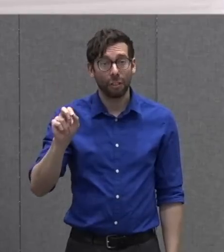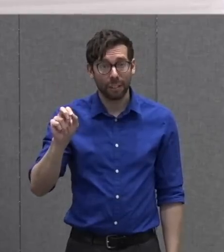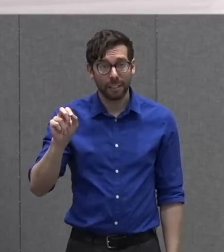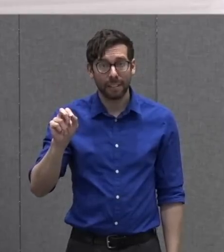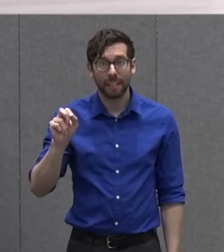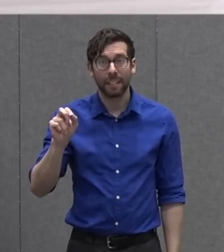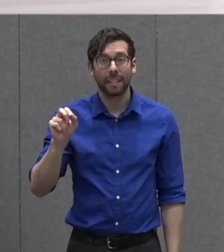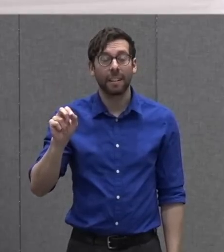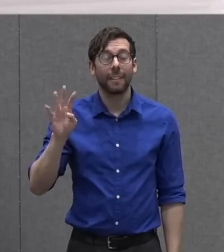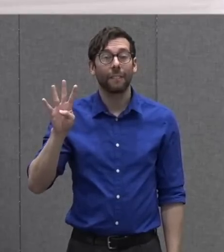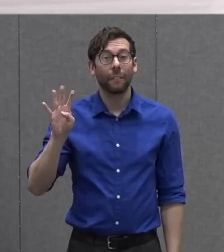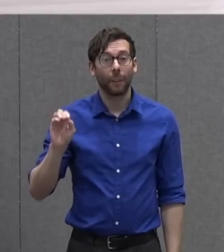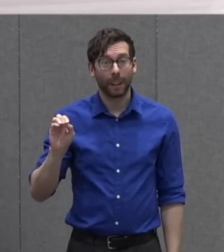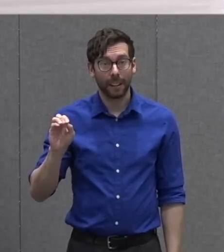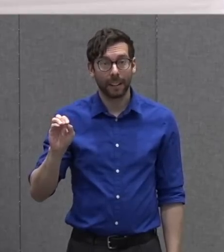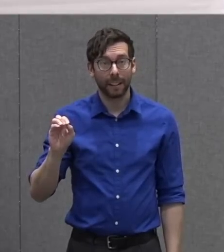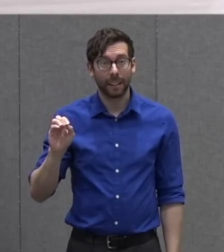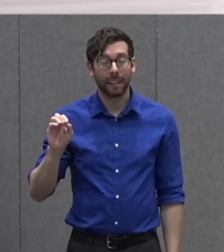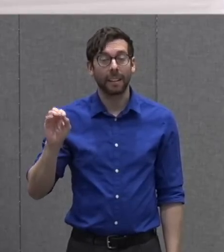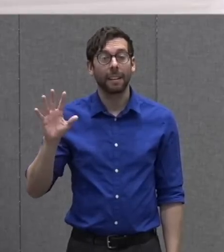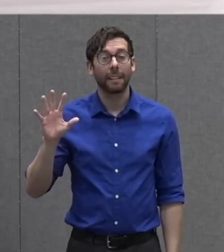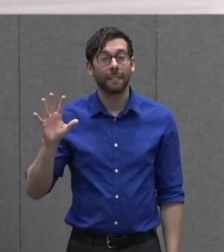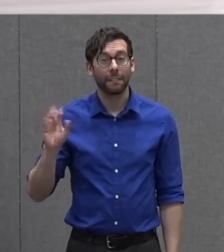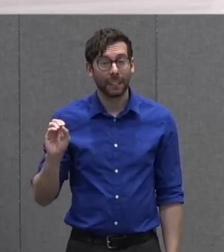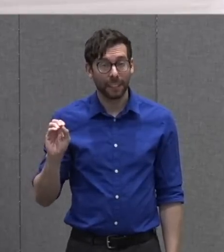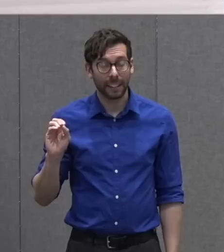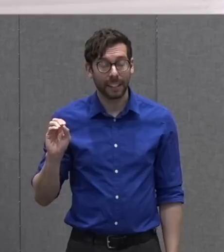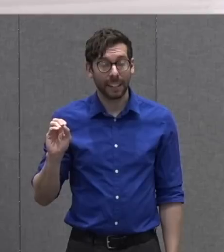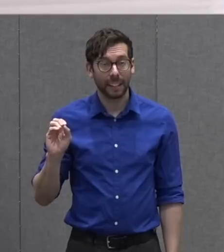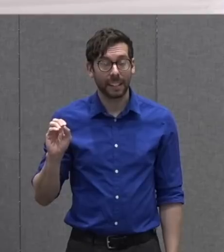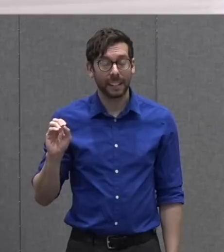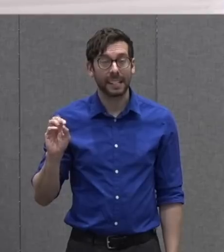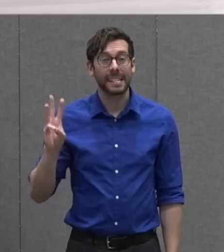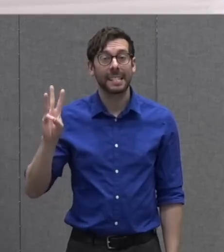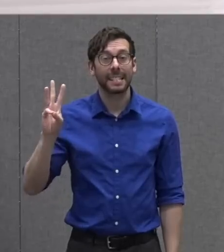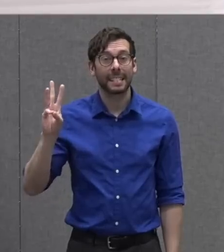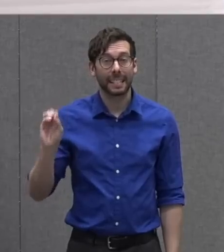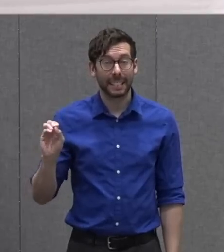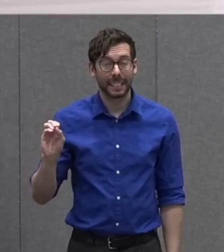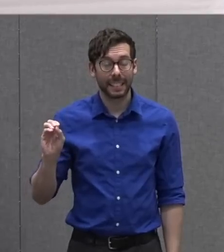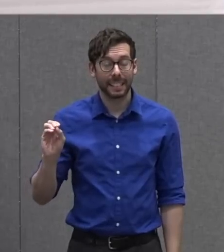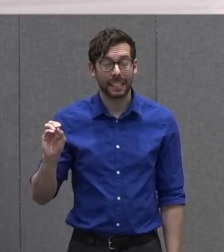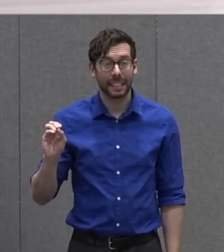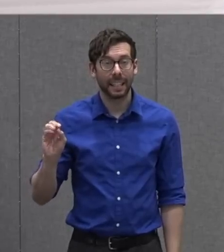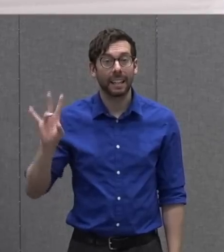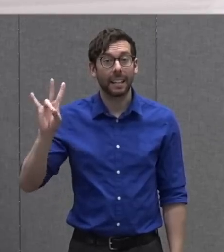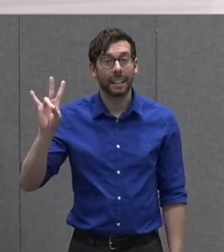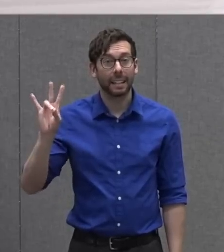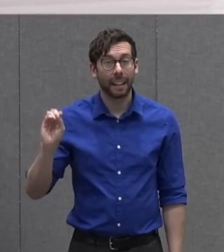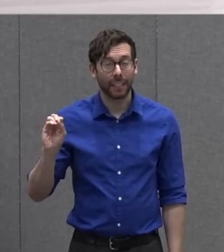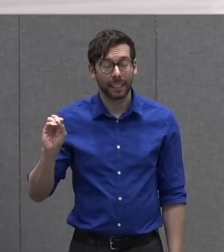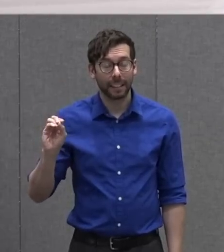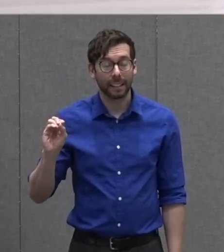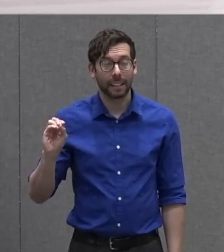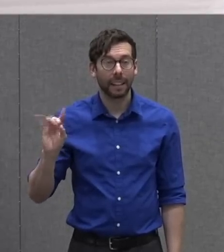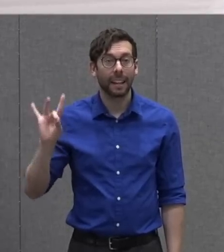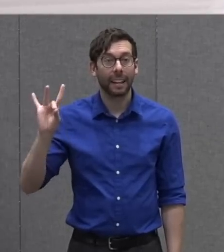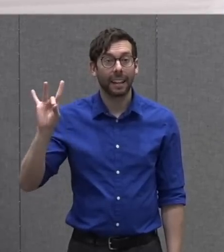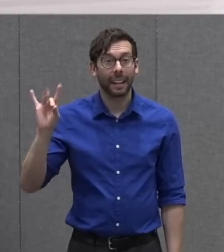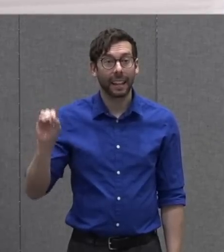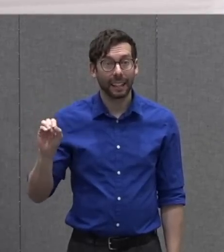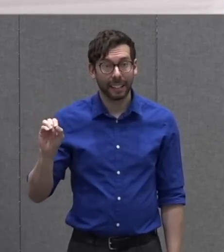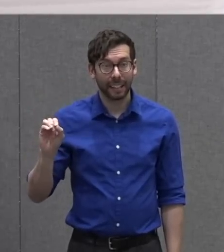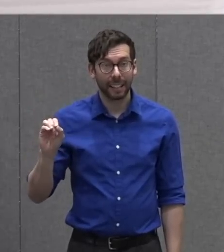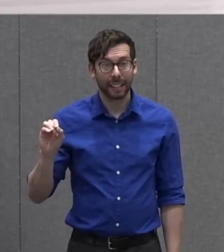30, 40, 50, 60, 70,